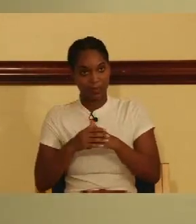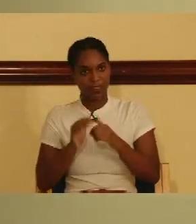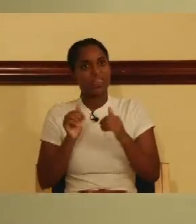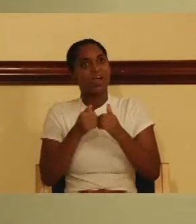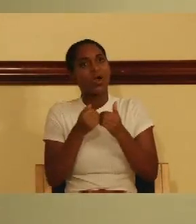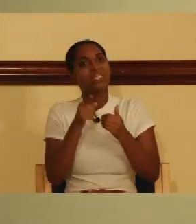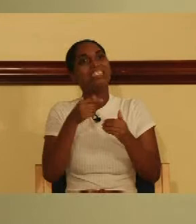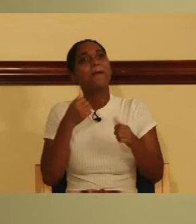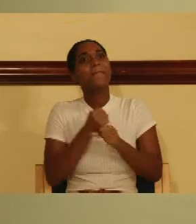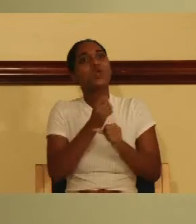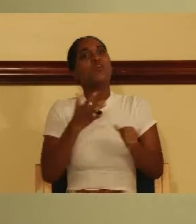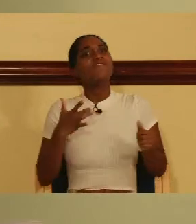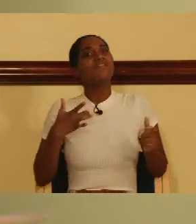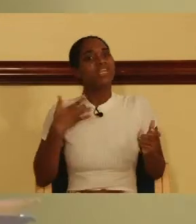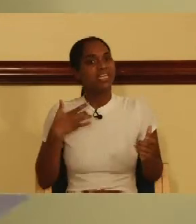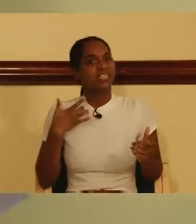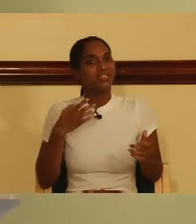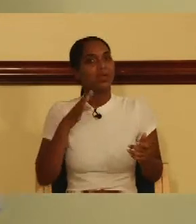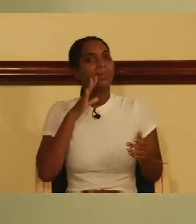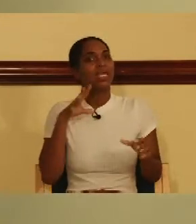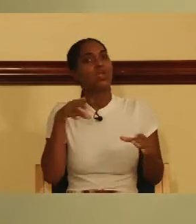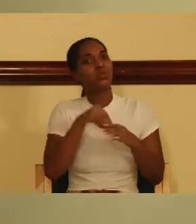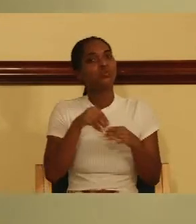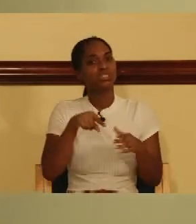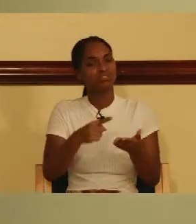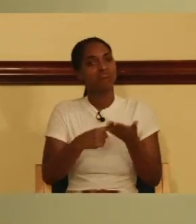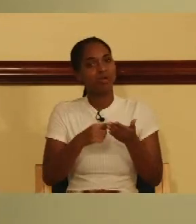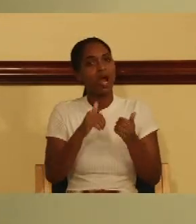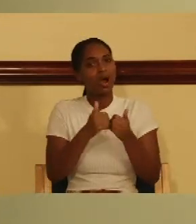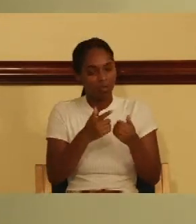does it make you feel to be included in these discussions?